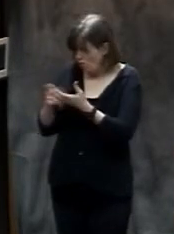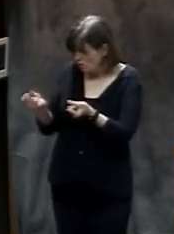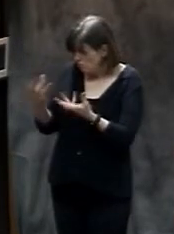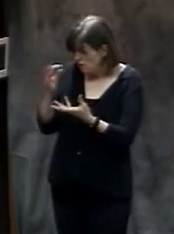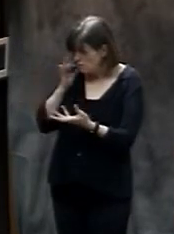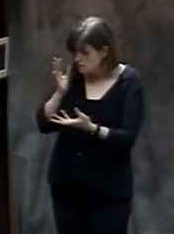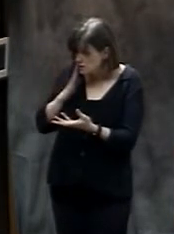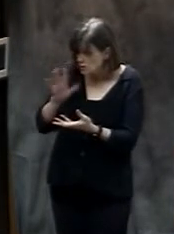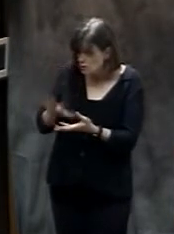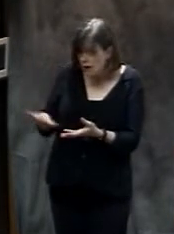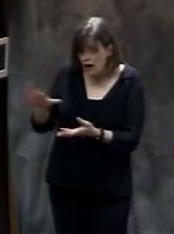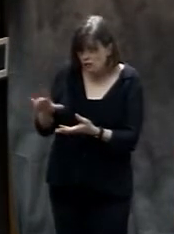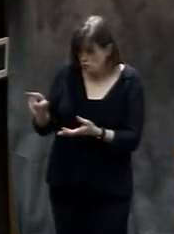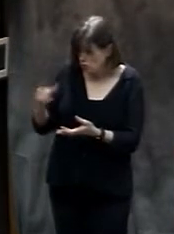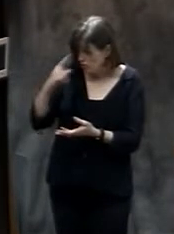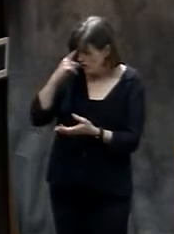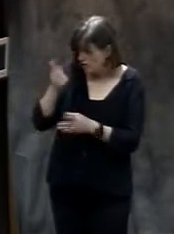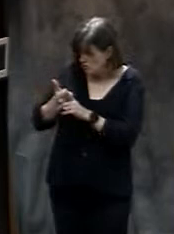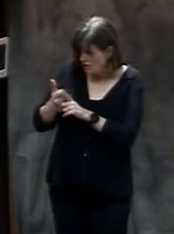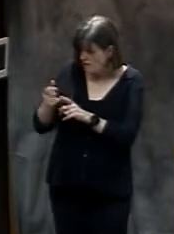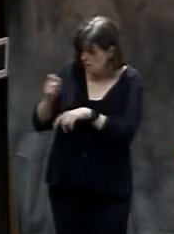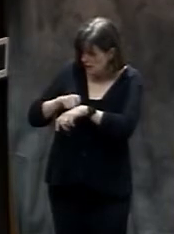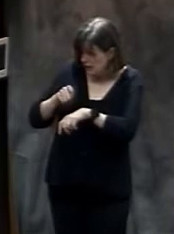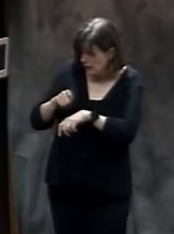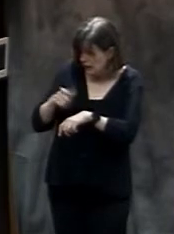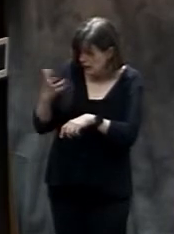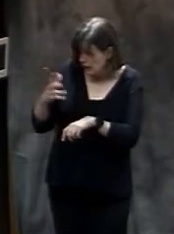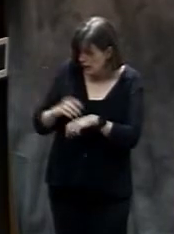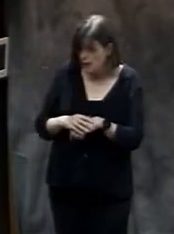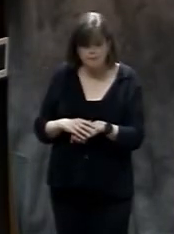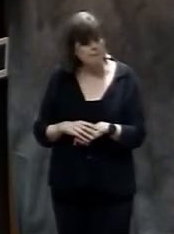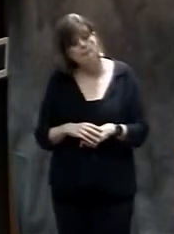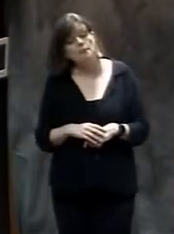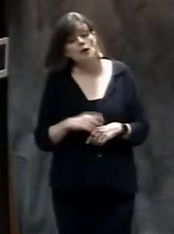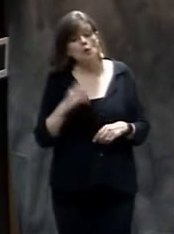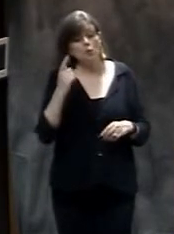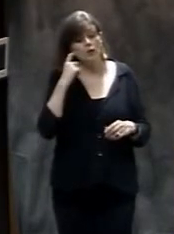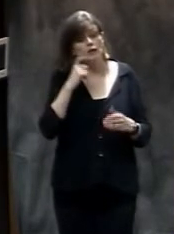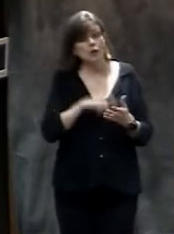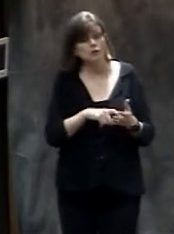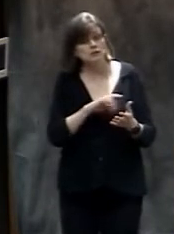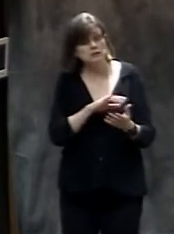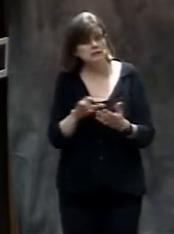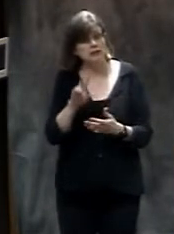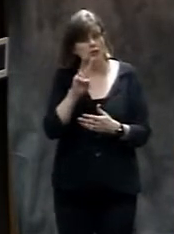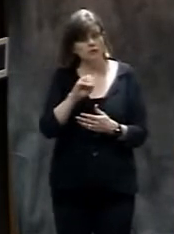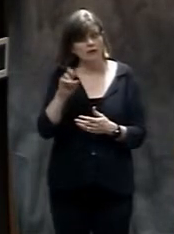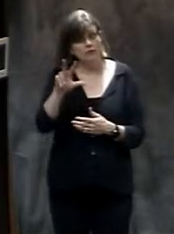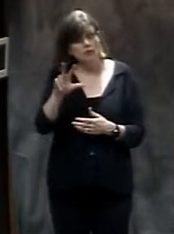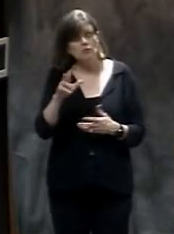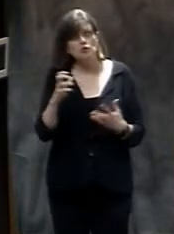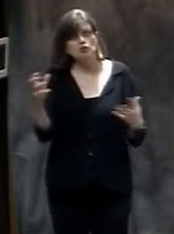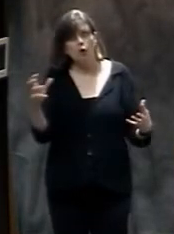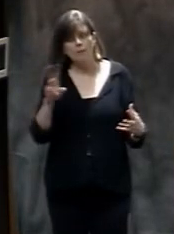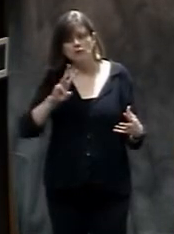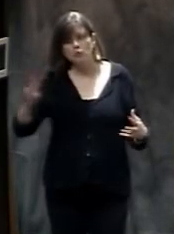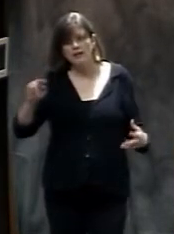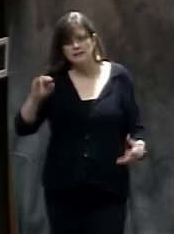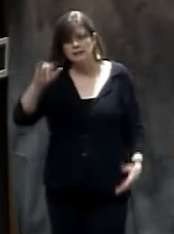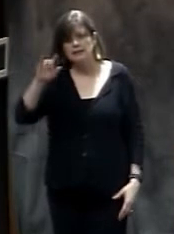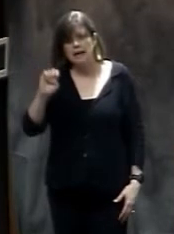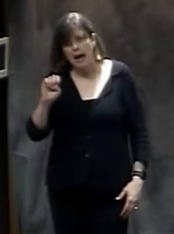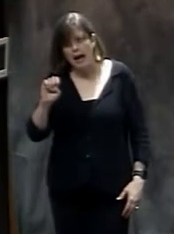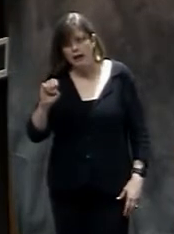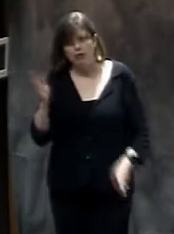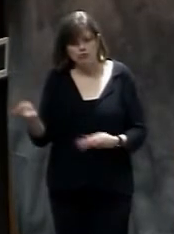that we know from a study we did in 2003 here in Colorado, that we had so much West Nile transmission here, and everybody we asked